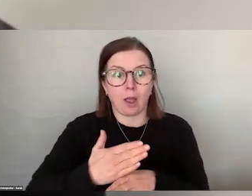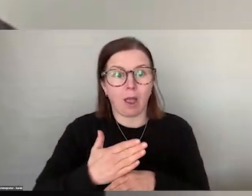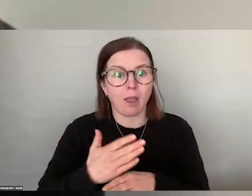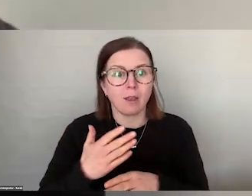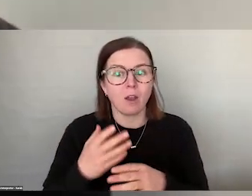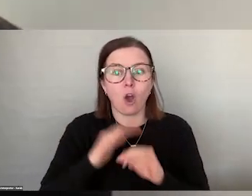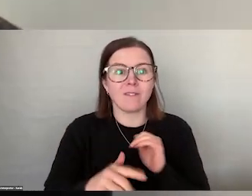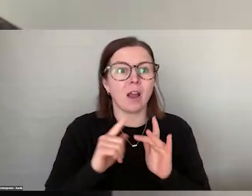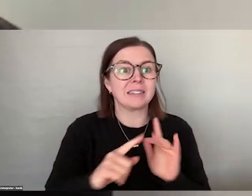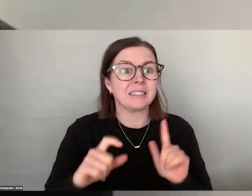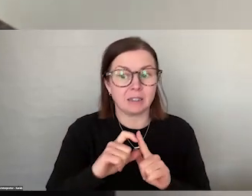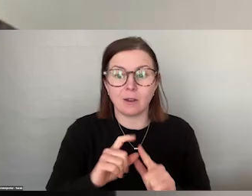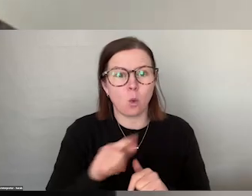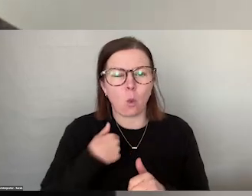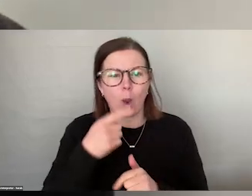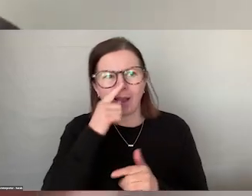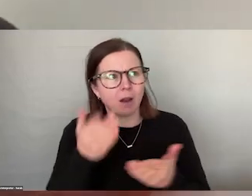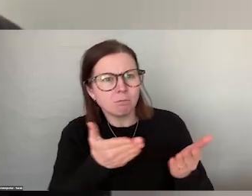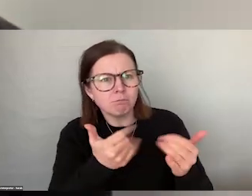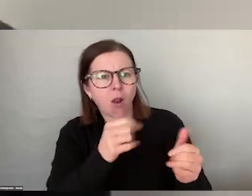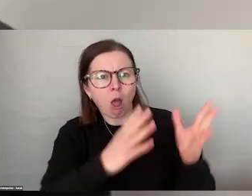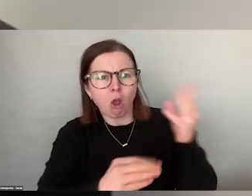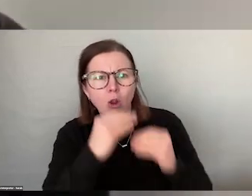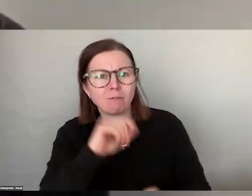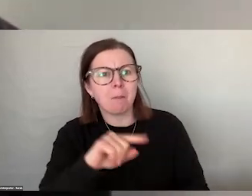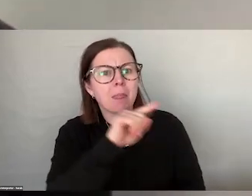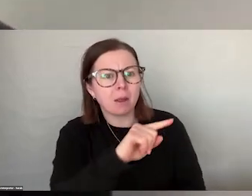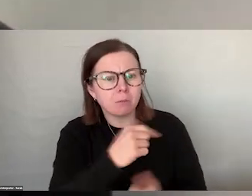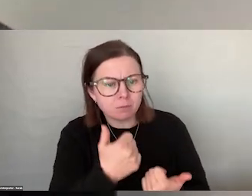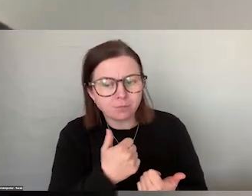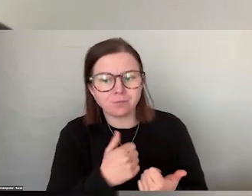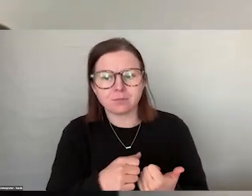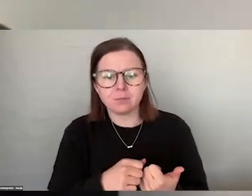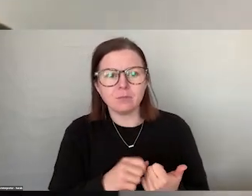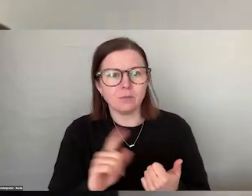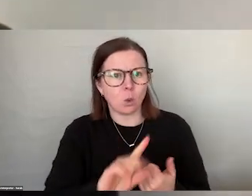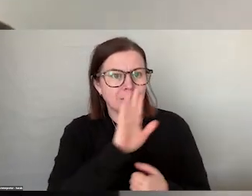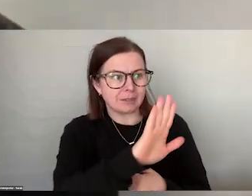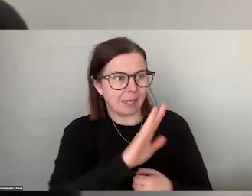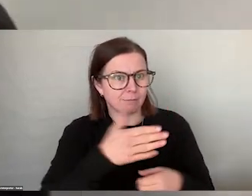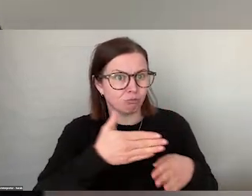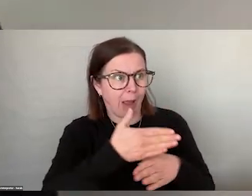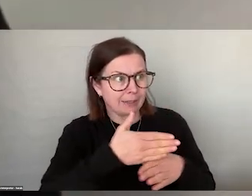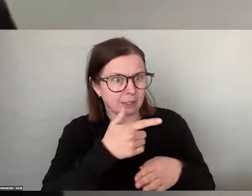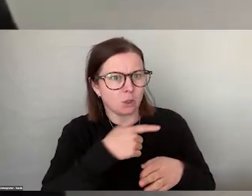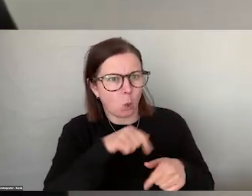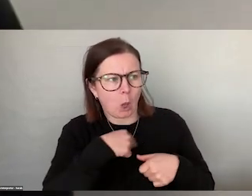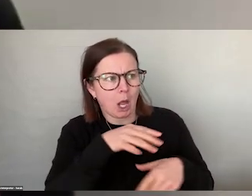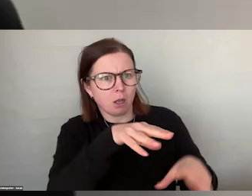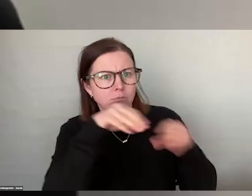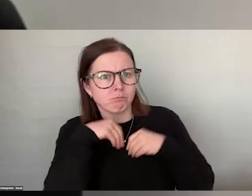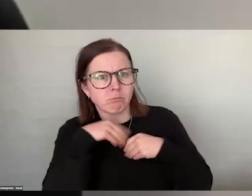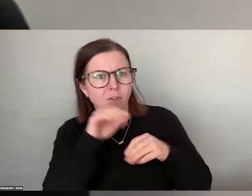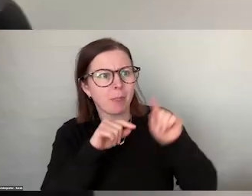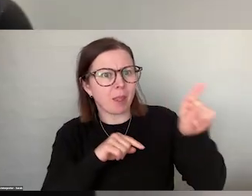and that is a place we can look to and learn from and bring their important practices to us so we can supplement